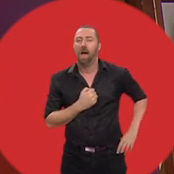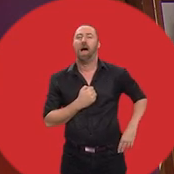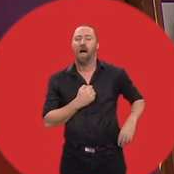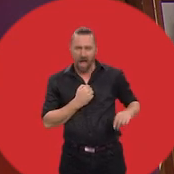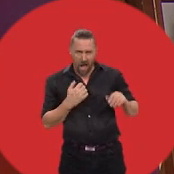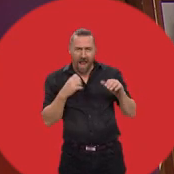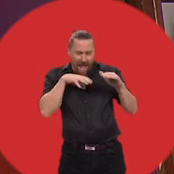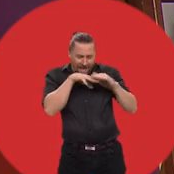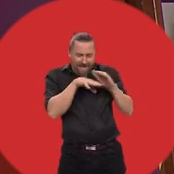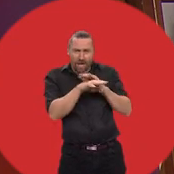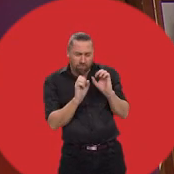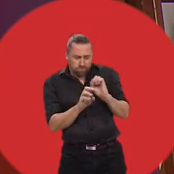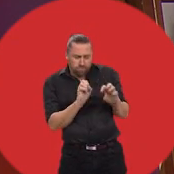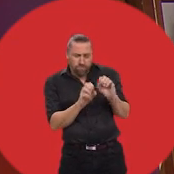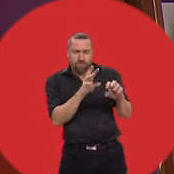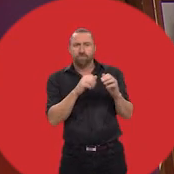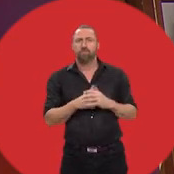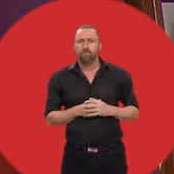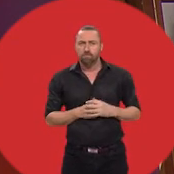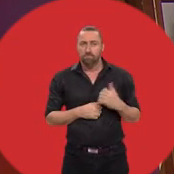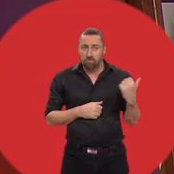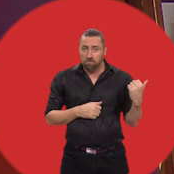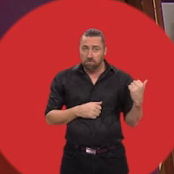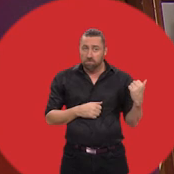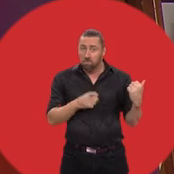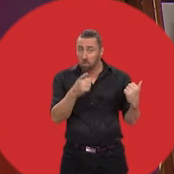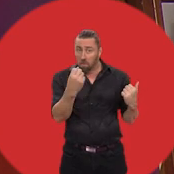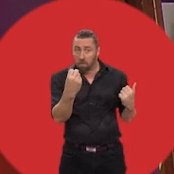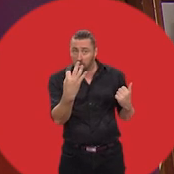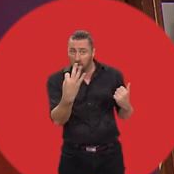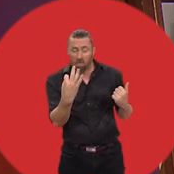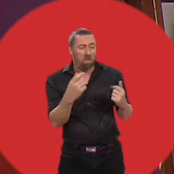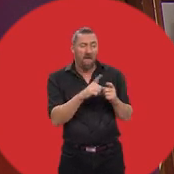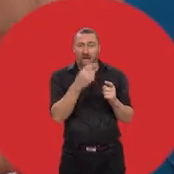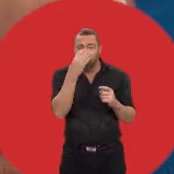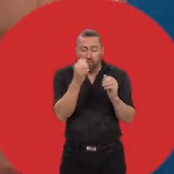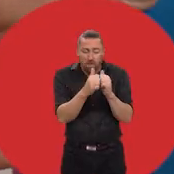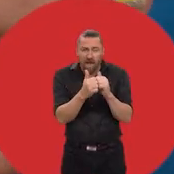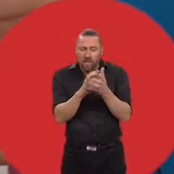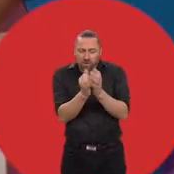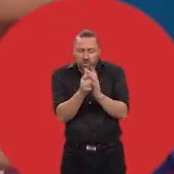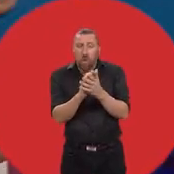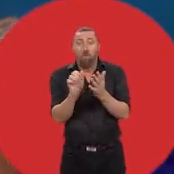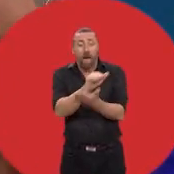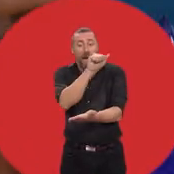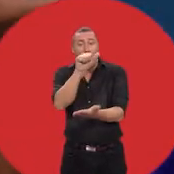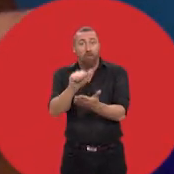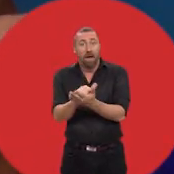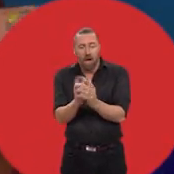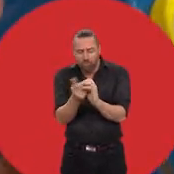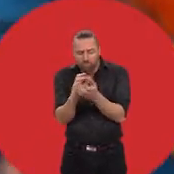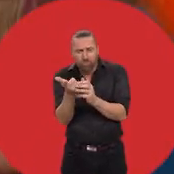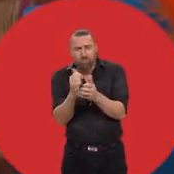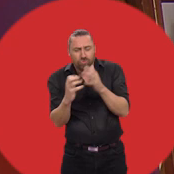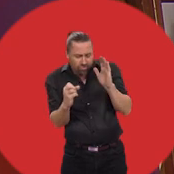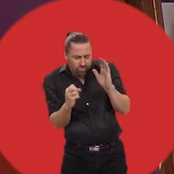on the inside? I've got some glitter shred here, but if you don't have this, you could use tissue paper or scrunched up newspaper. I'm just going to stick